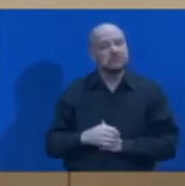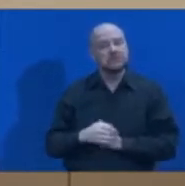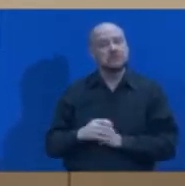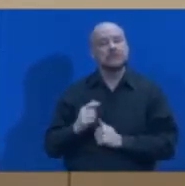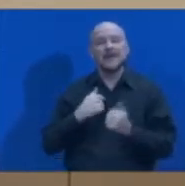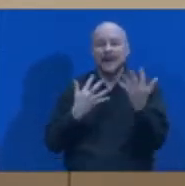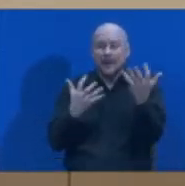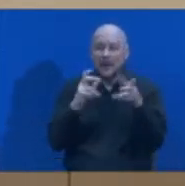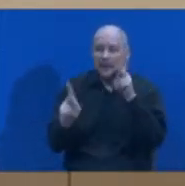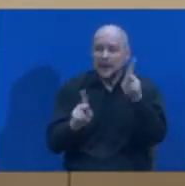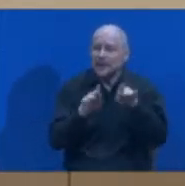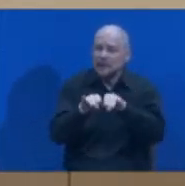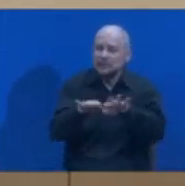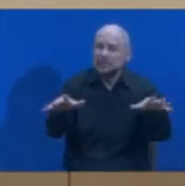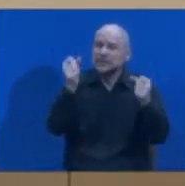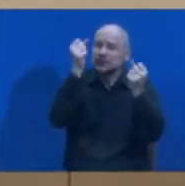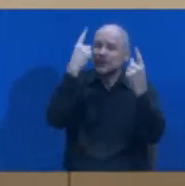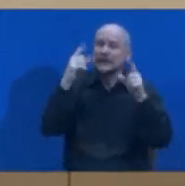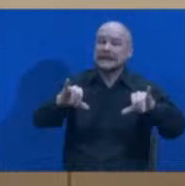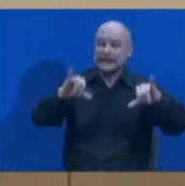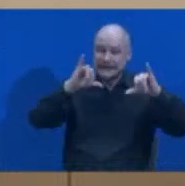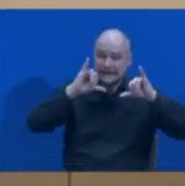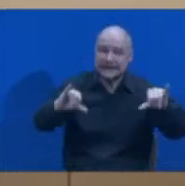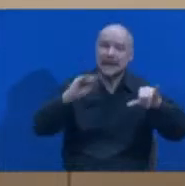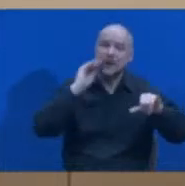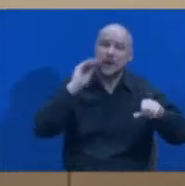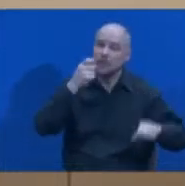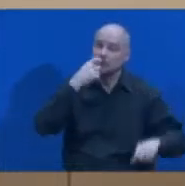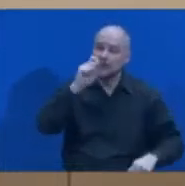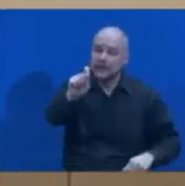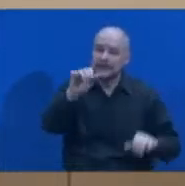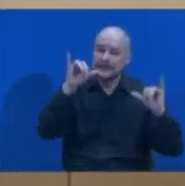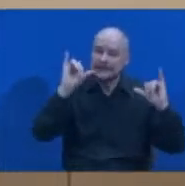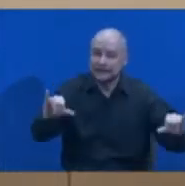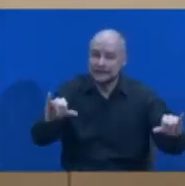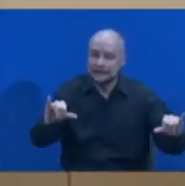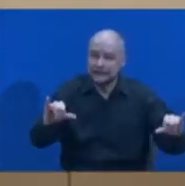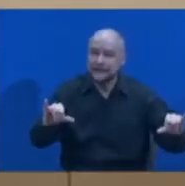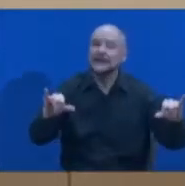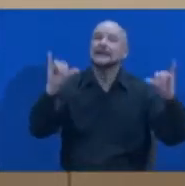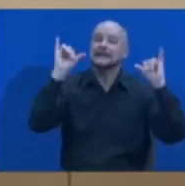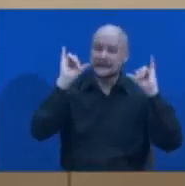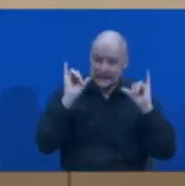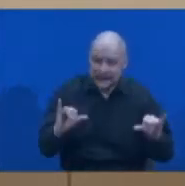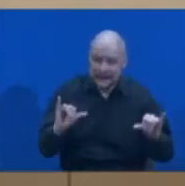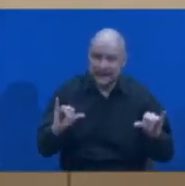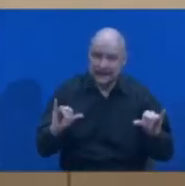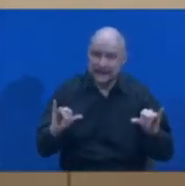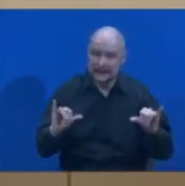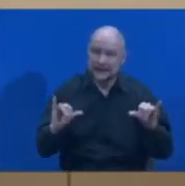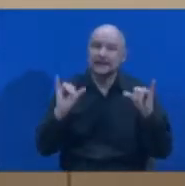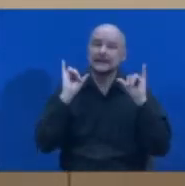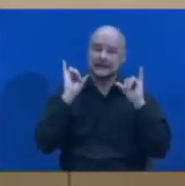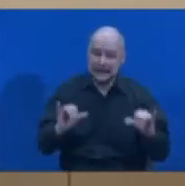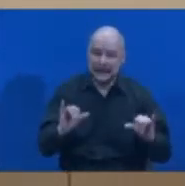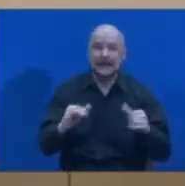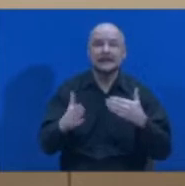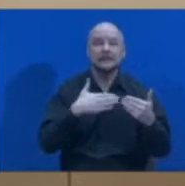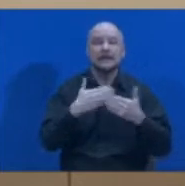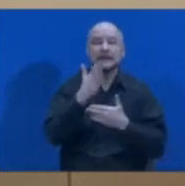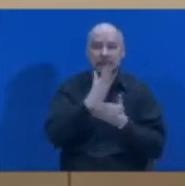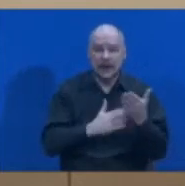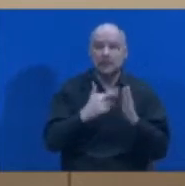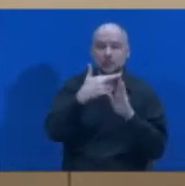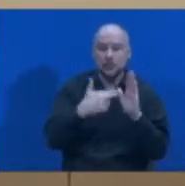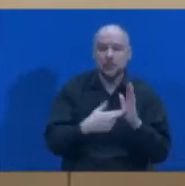want people to understand that the stay-at-home order is still in place, even with the restrictions being